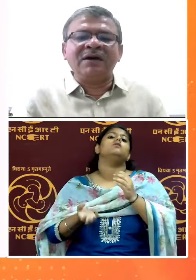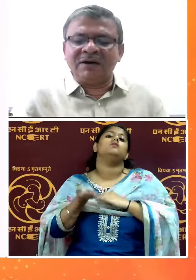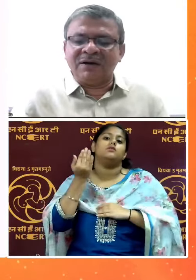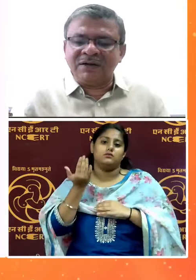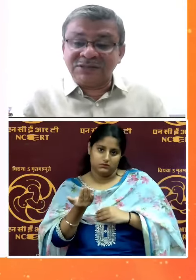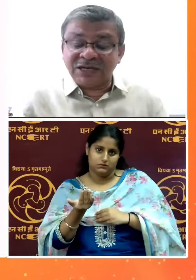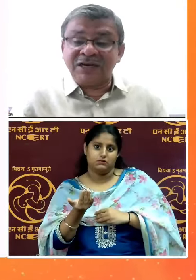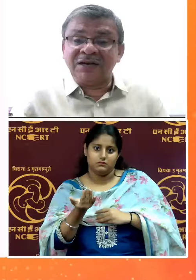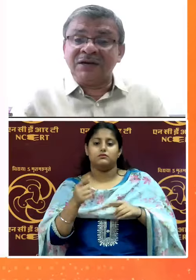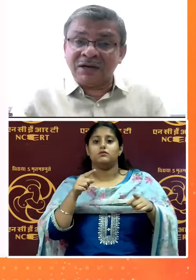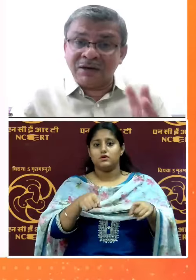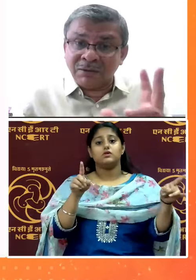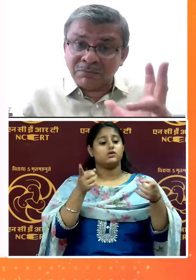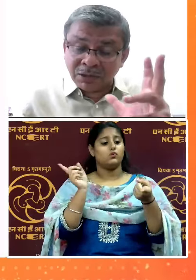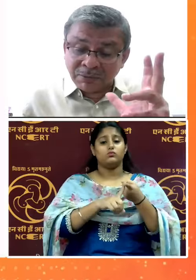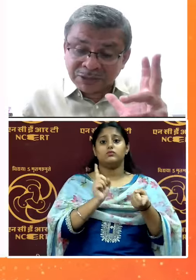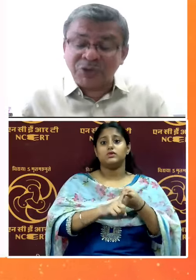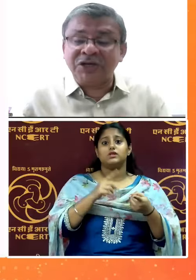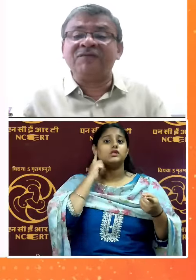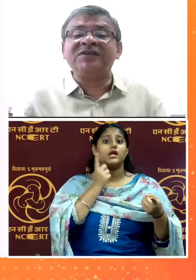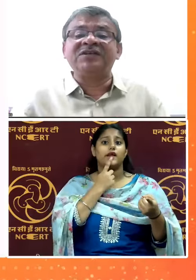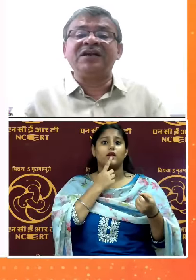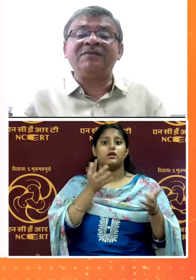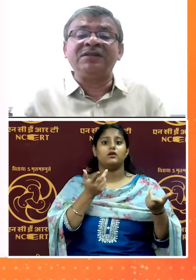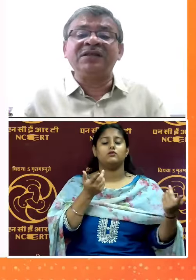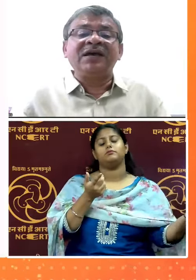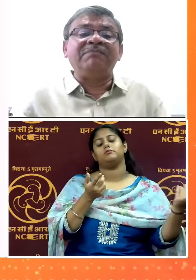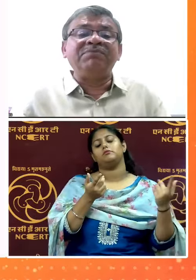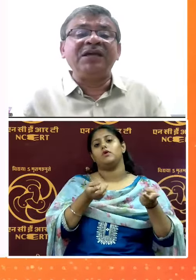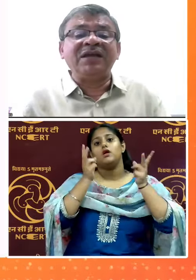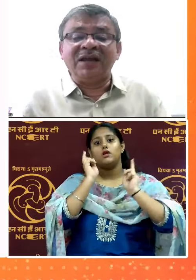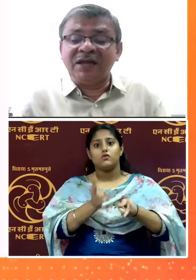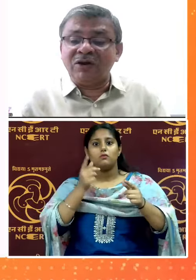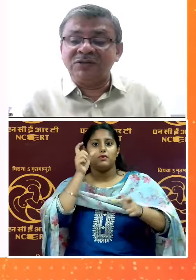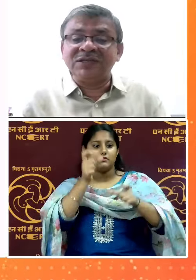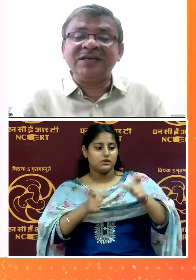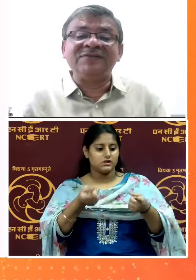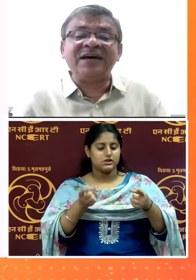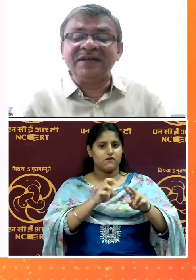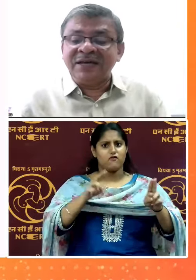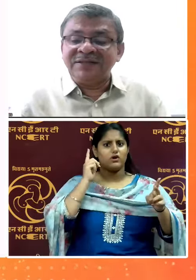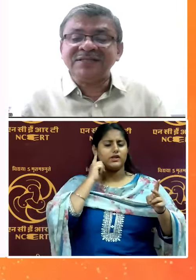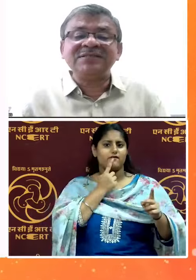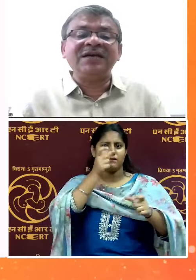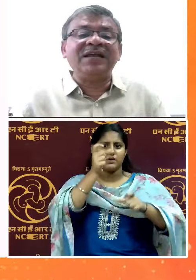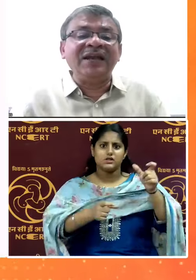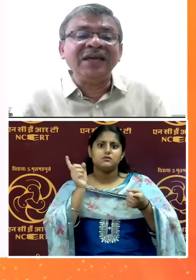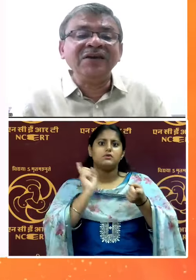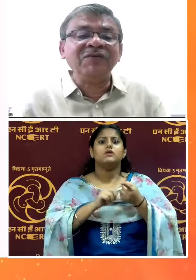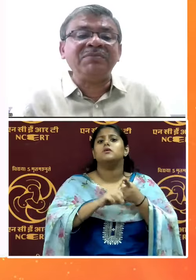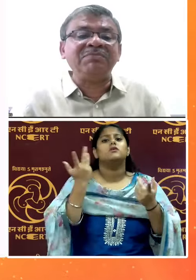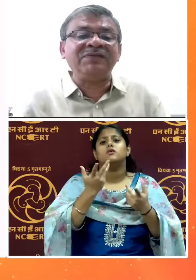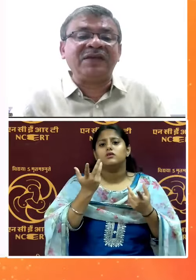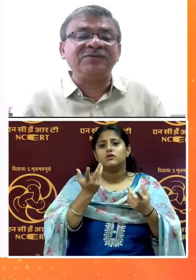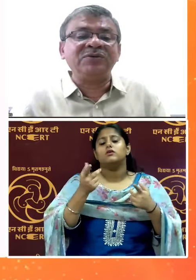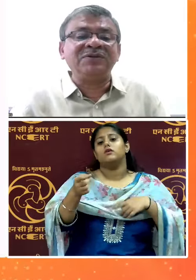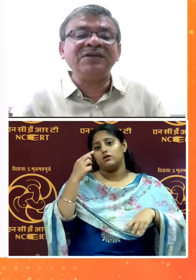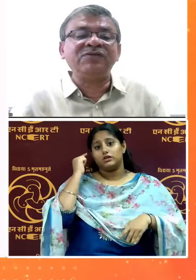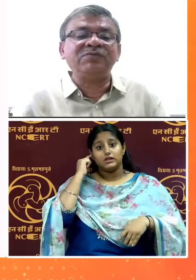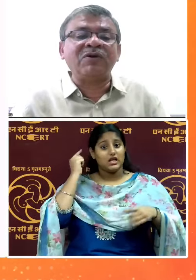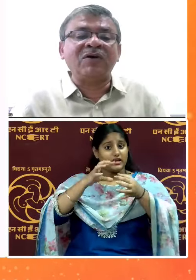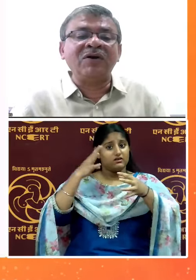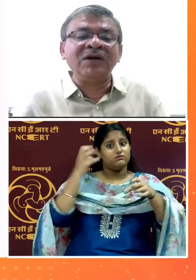in children, majority of the children with complete hearing loss is that this link will be missing.